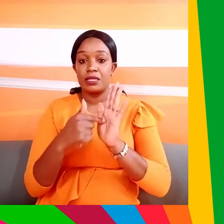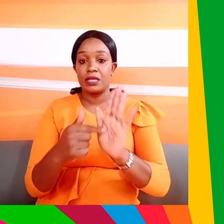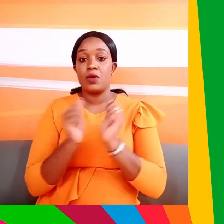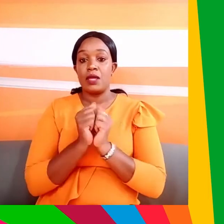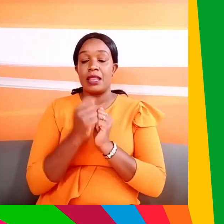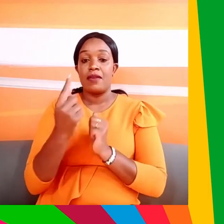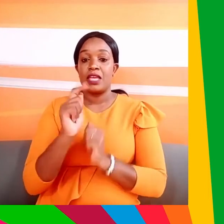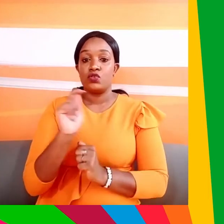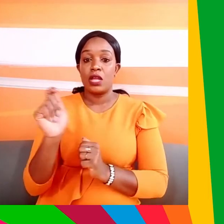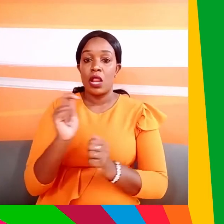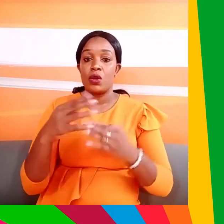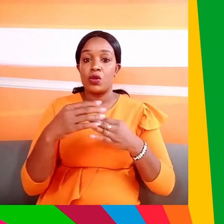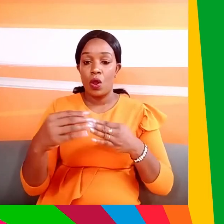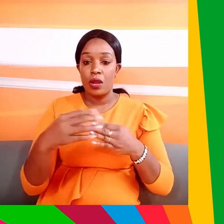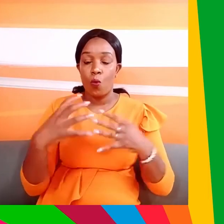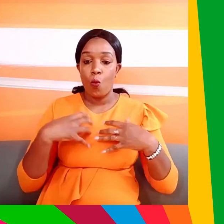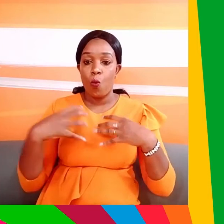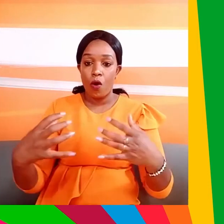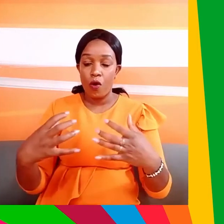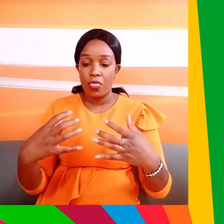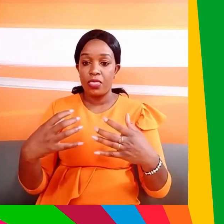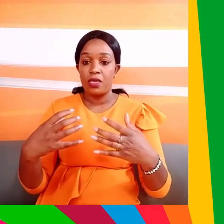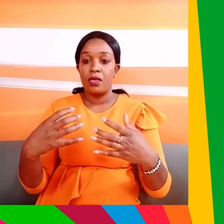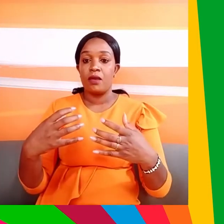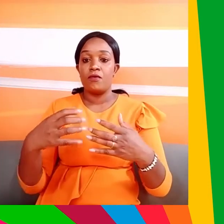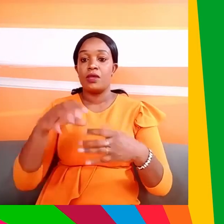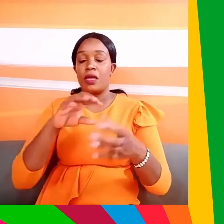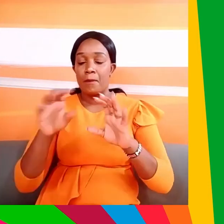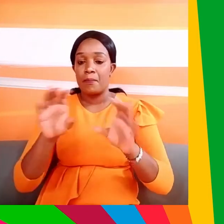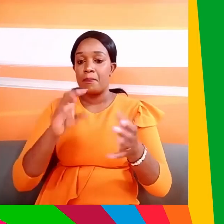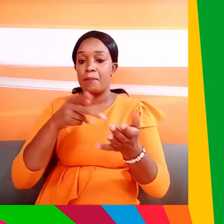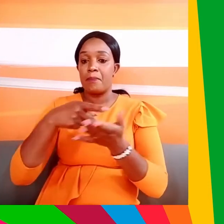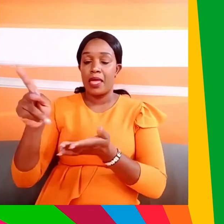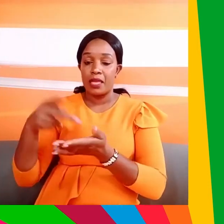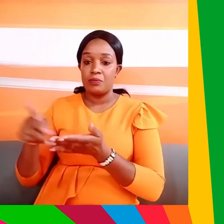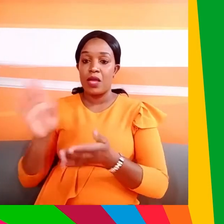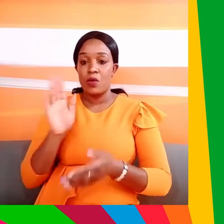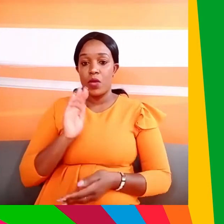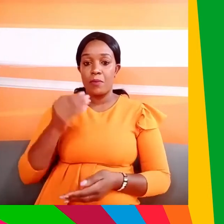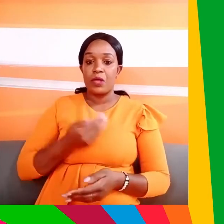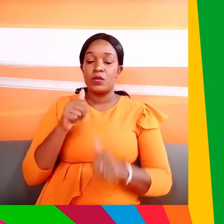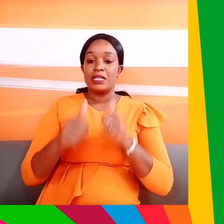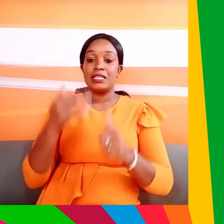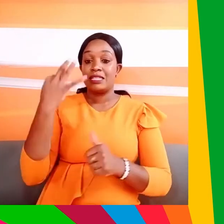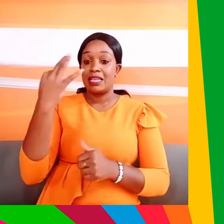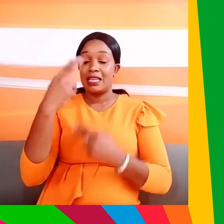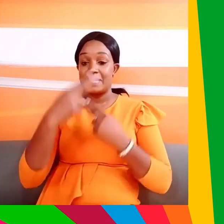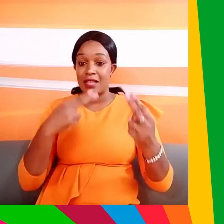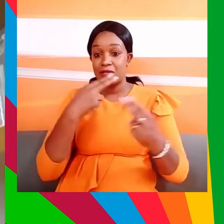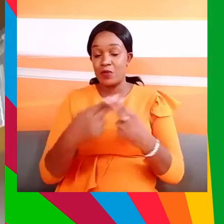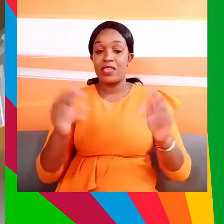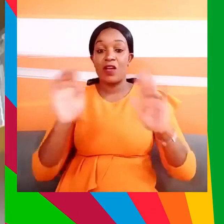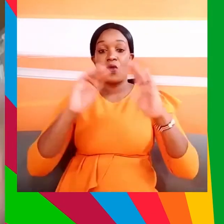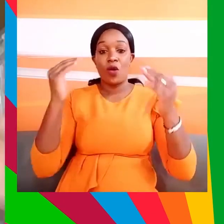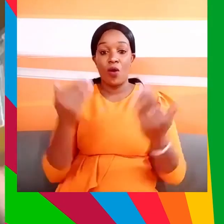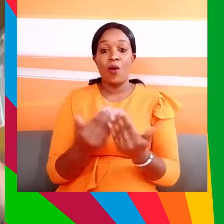of care is provided on an unpaid basis by women around the world. That's three times the size of the global tech sector. And yet